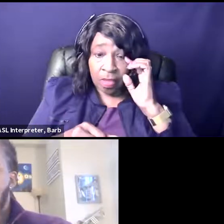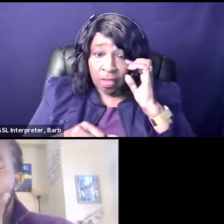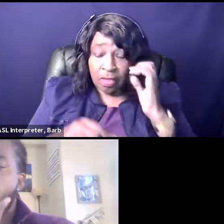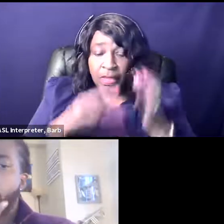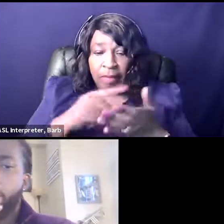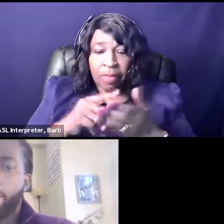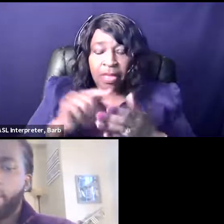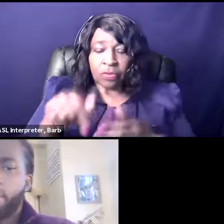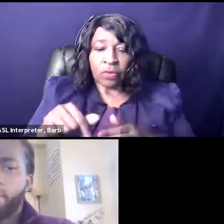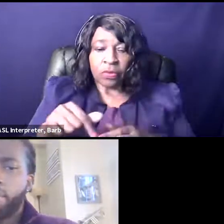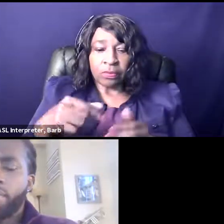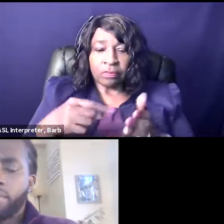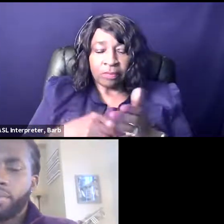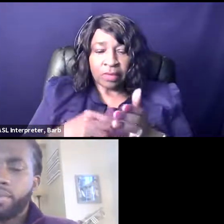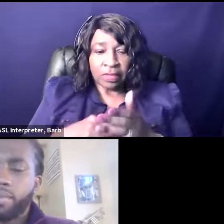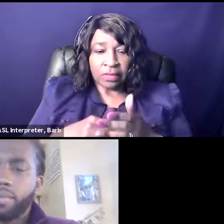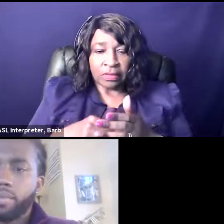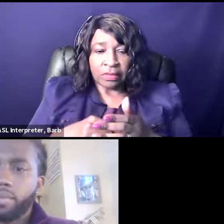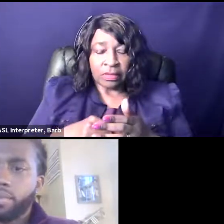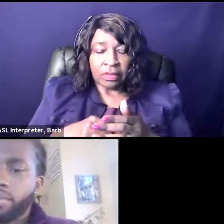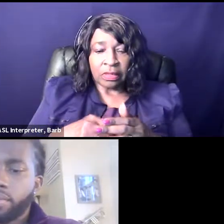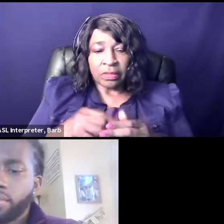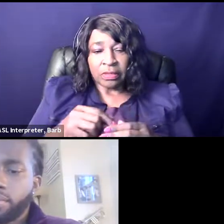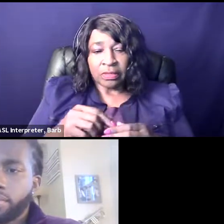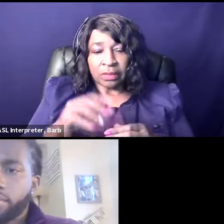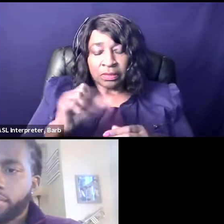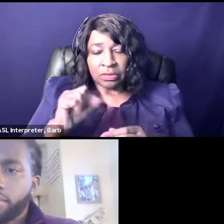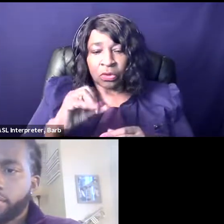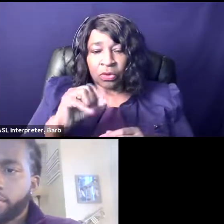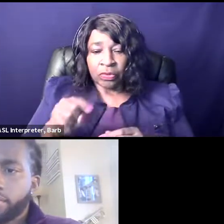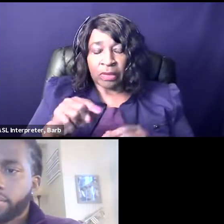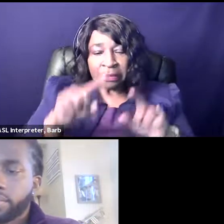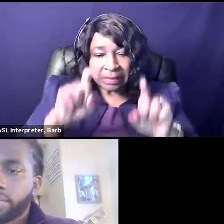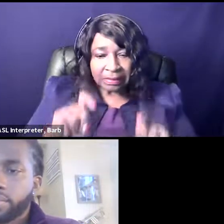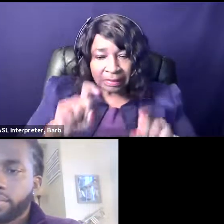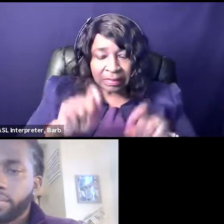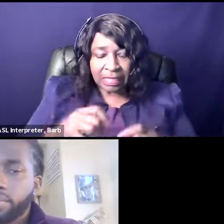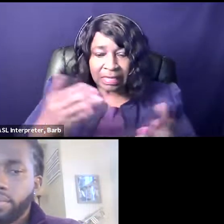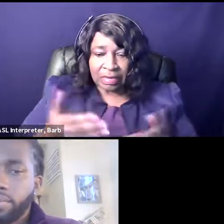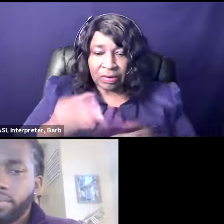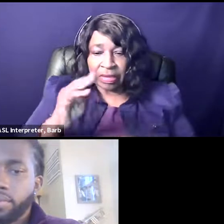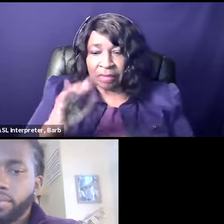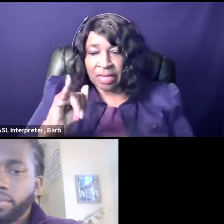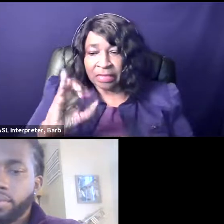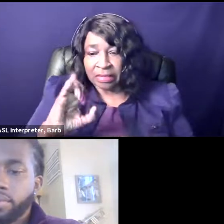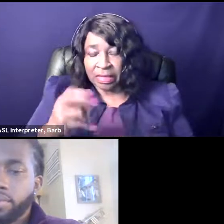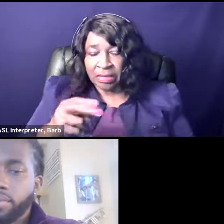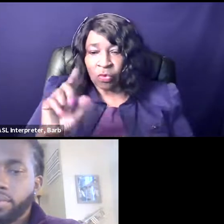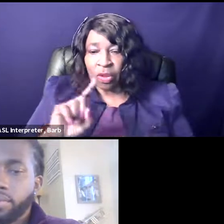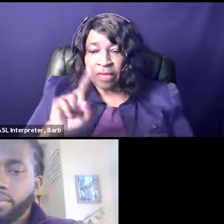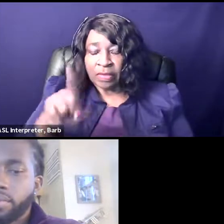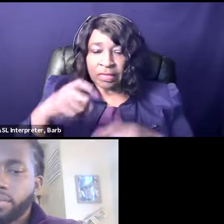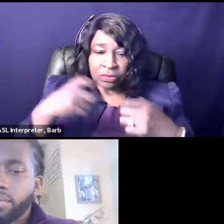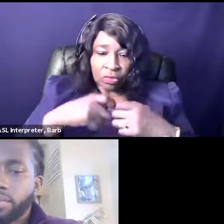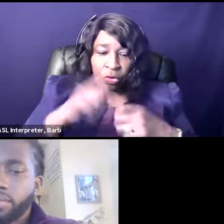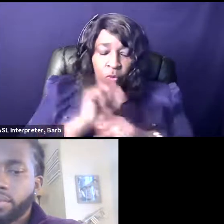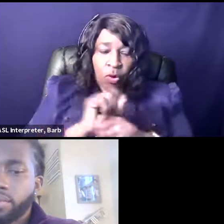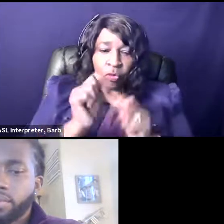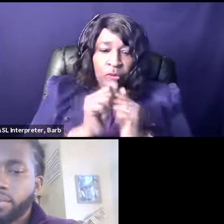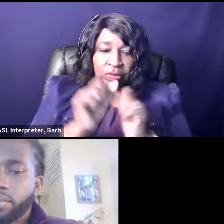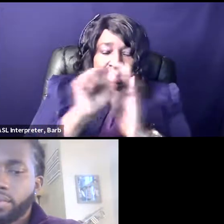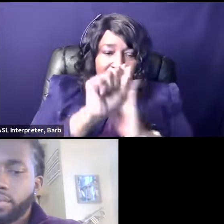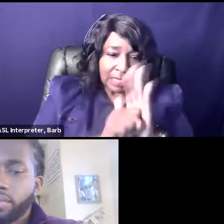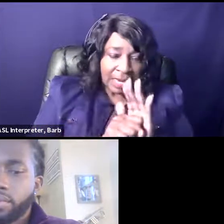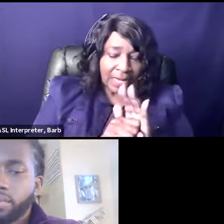bills onto past due bills? And so there was a pilot here in Michigan where the utility worked with the state, identified